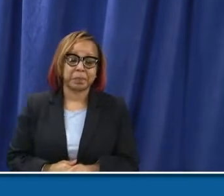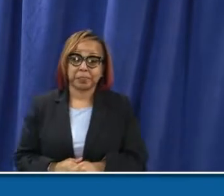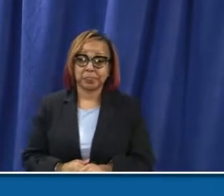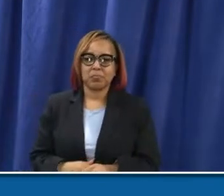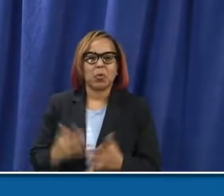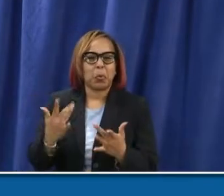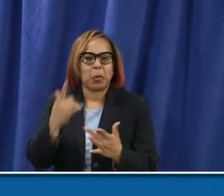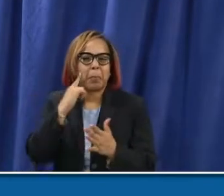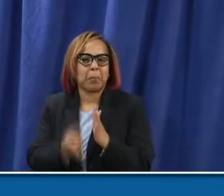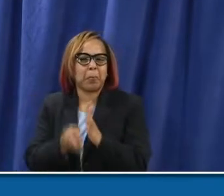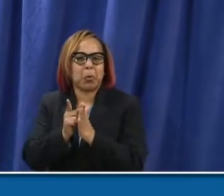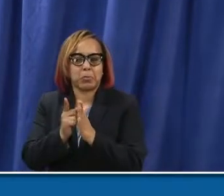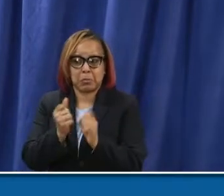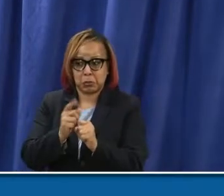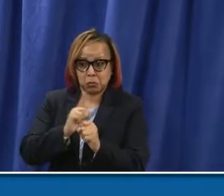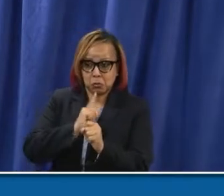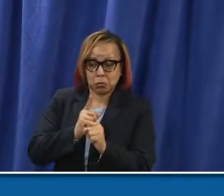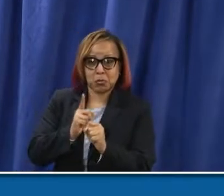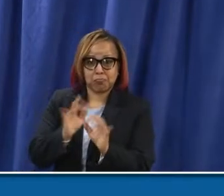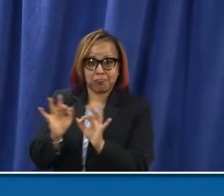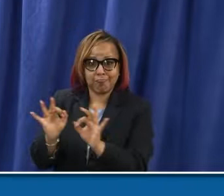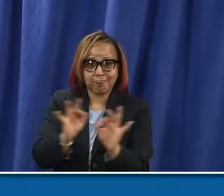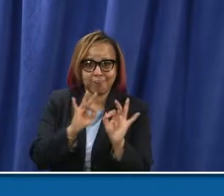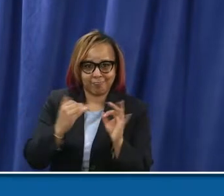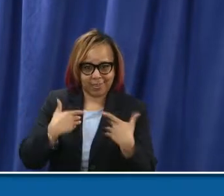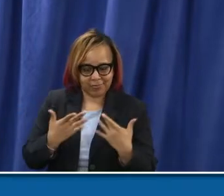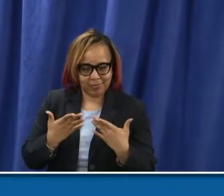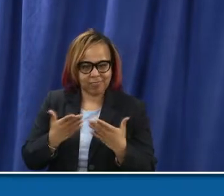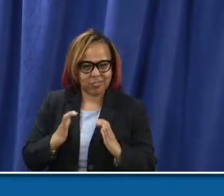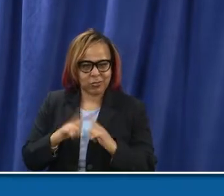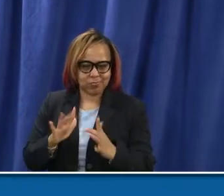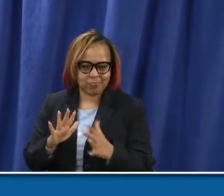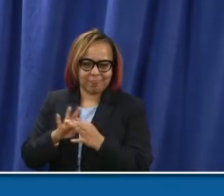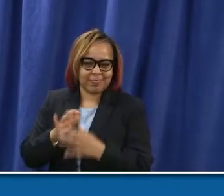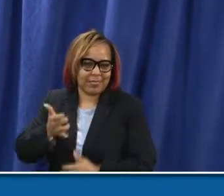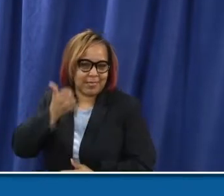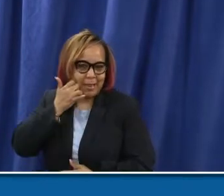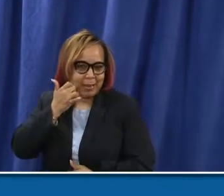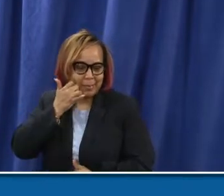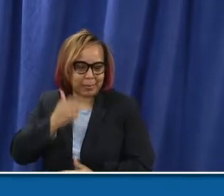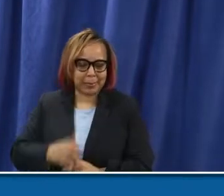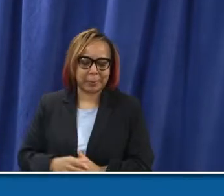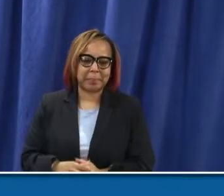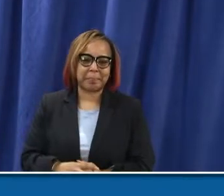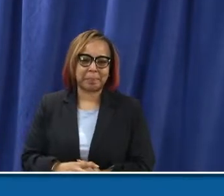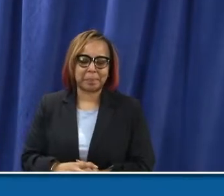We'll wait just a moment to make sure that our neighbors have a chance to dial in.